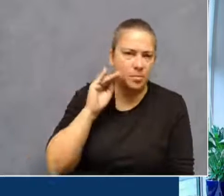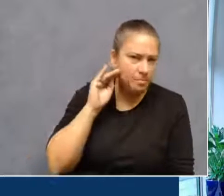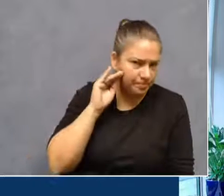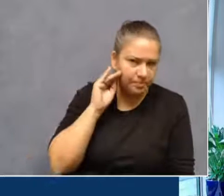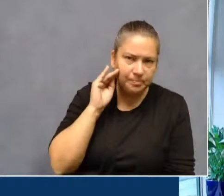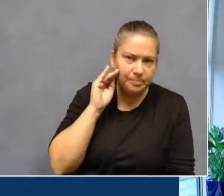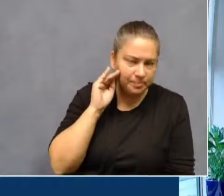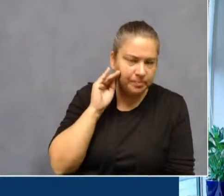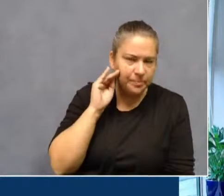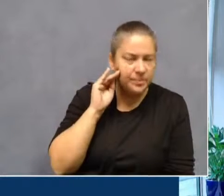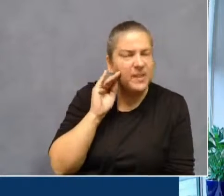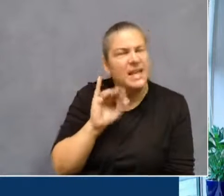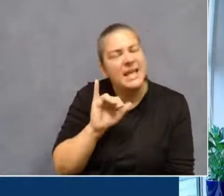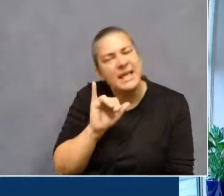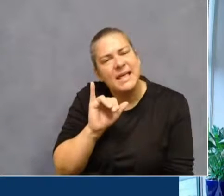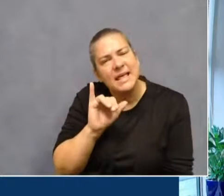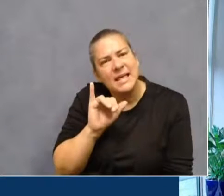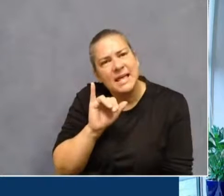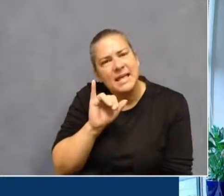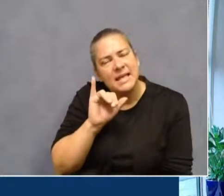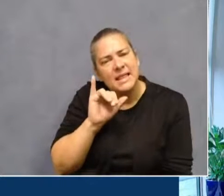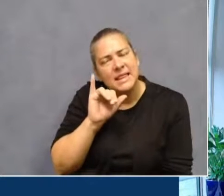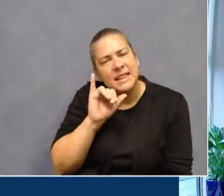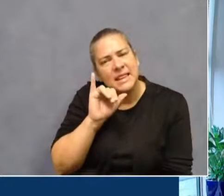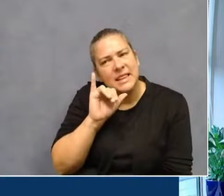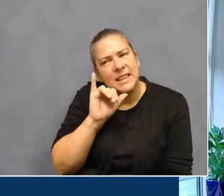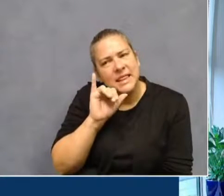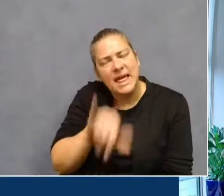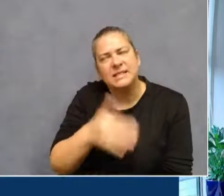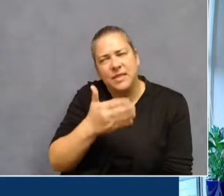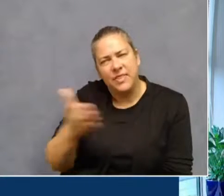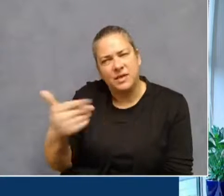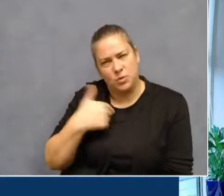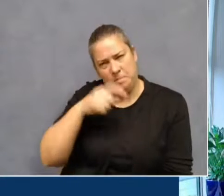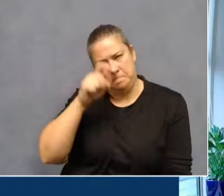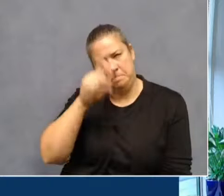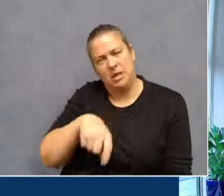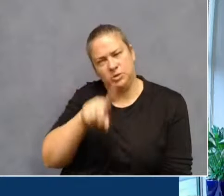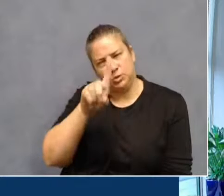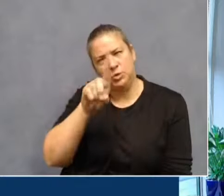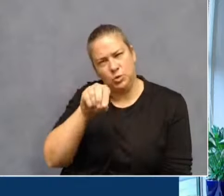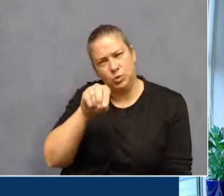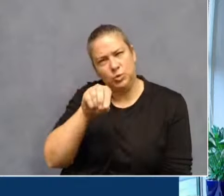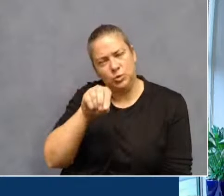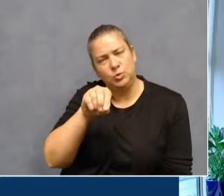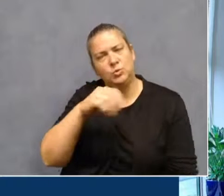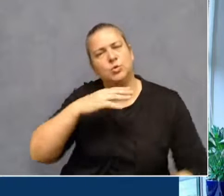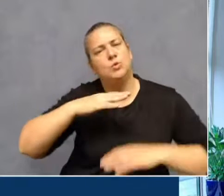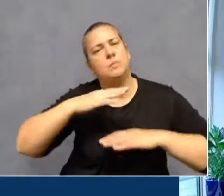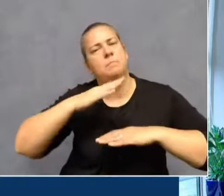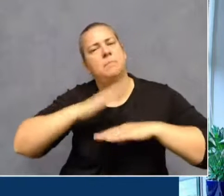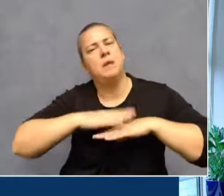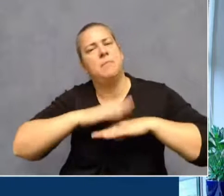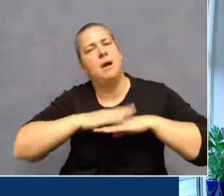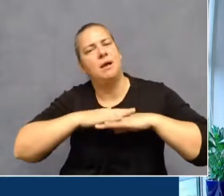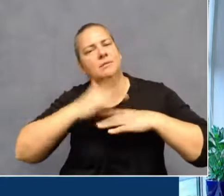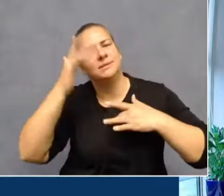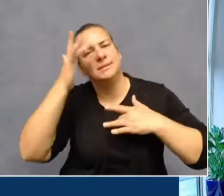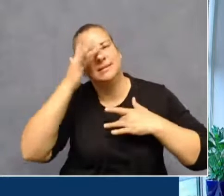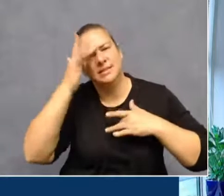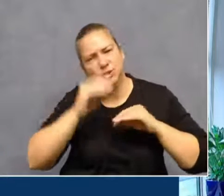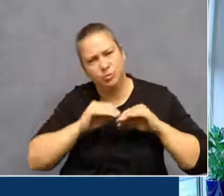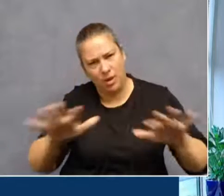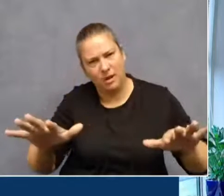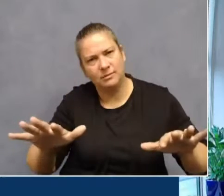Those are the things we have to do in order for us to minimize the spread of this disease and buy ourselves